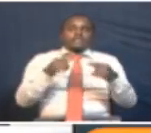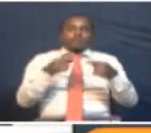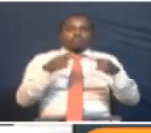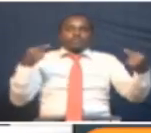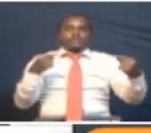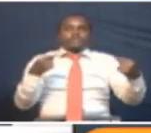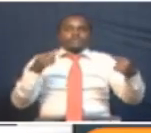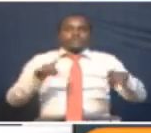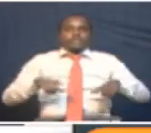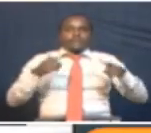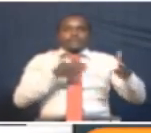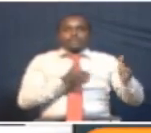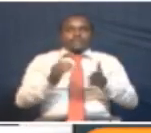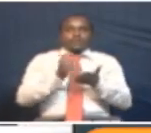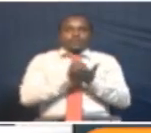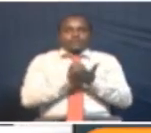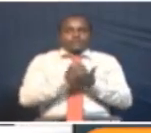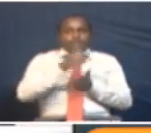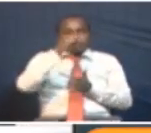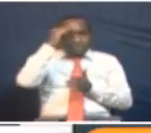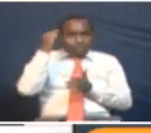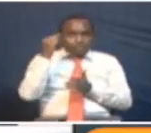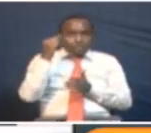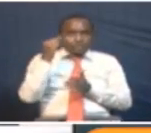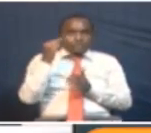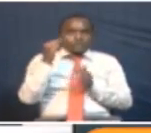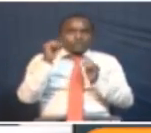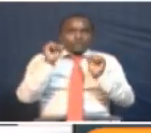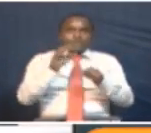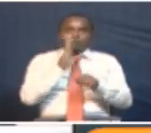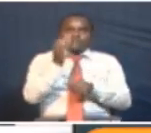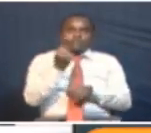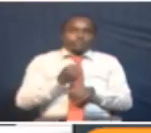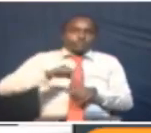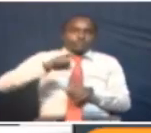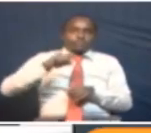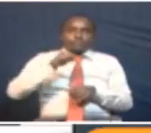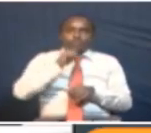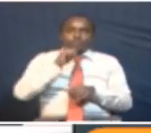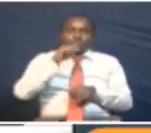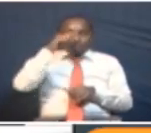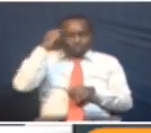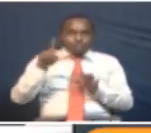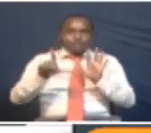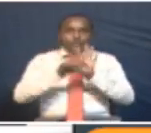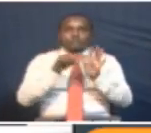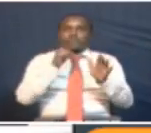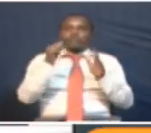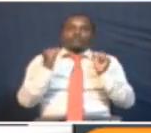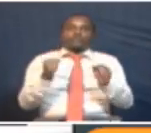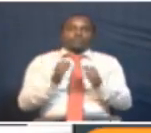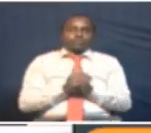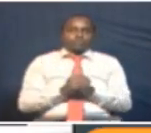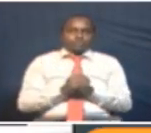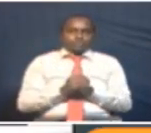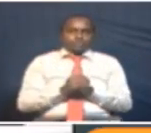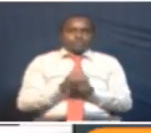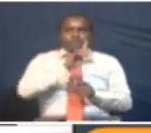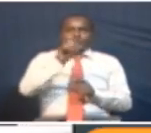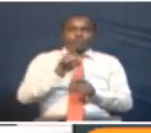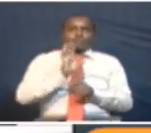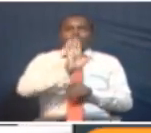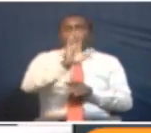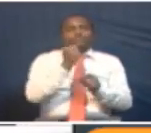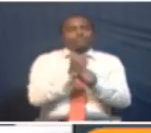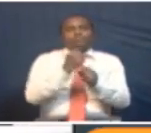the lifestyle audit because it can be abused because the laws are not firm. Question, what is your job? Who